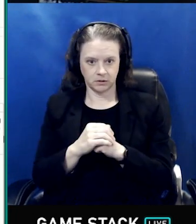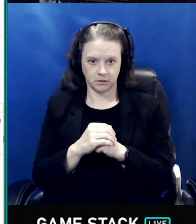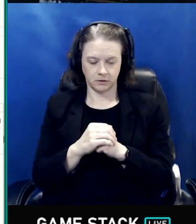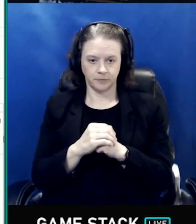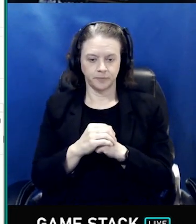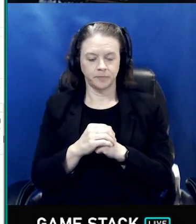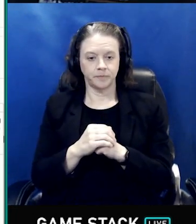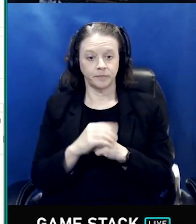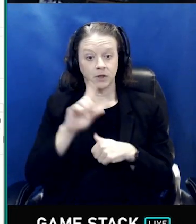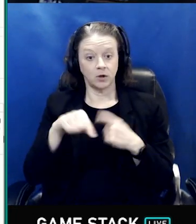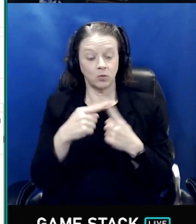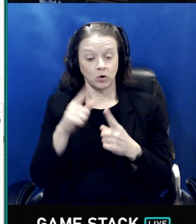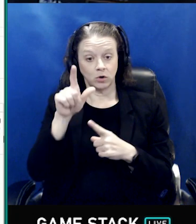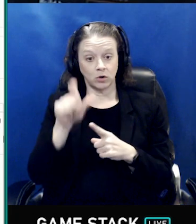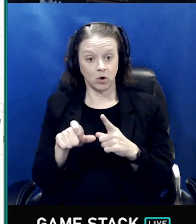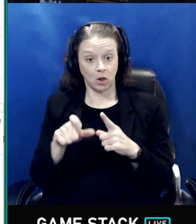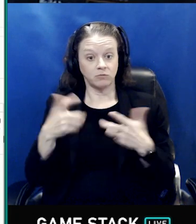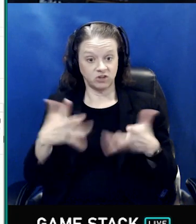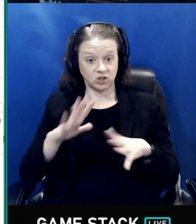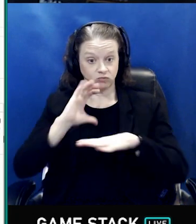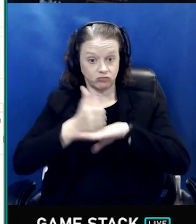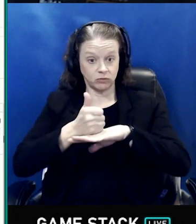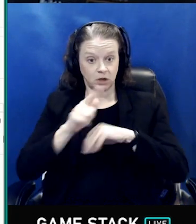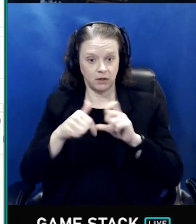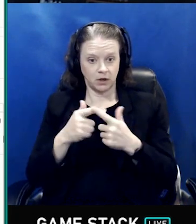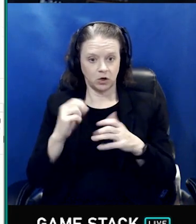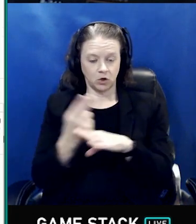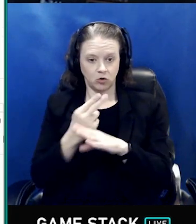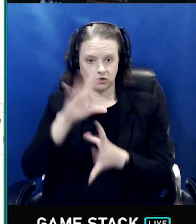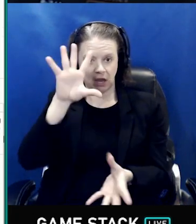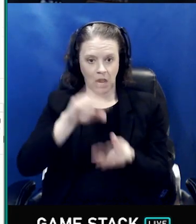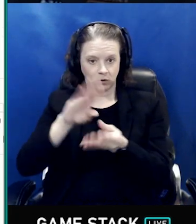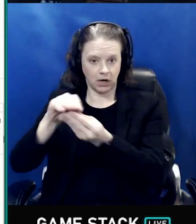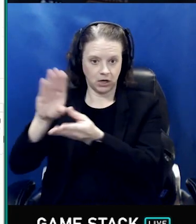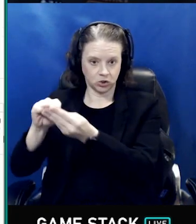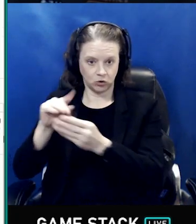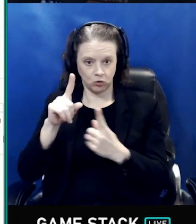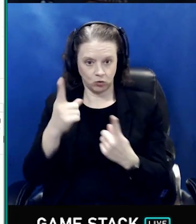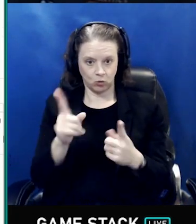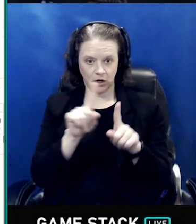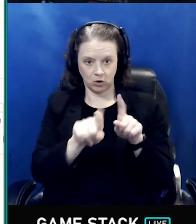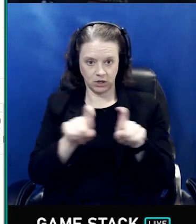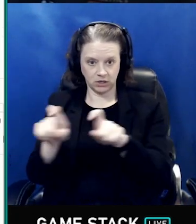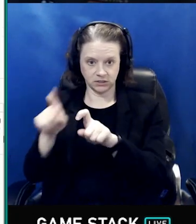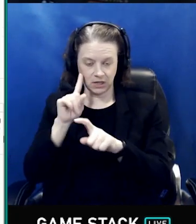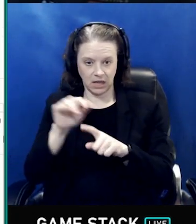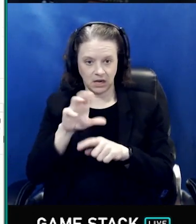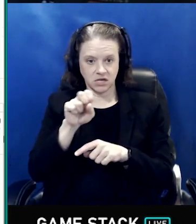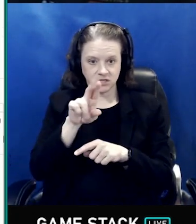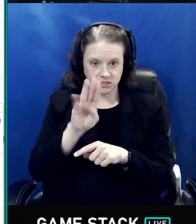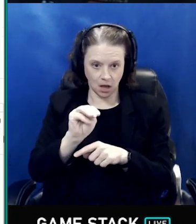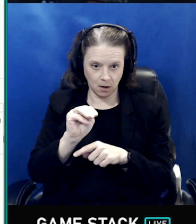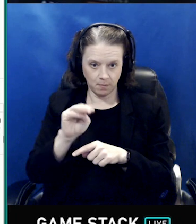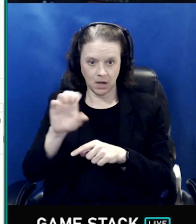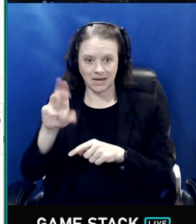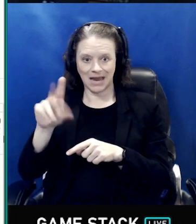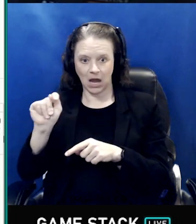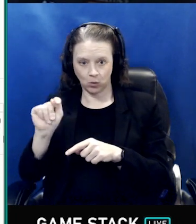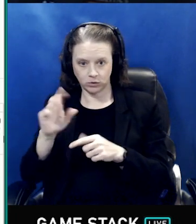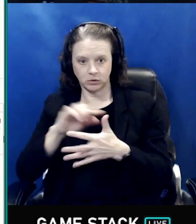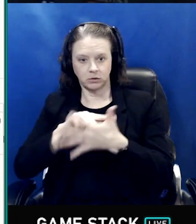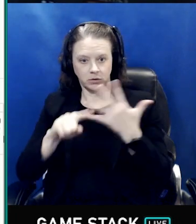Once column made, you can use aggregation queries like sum, count, and etc. with these